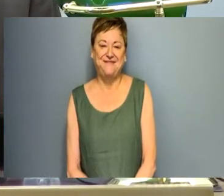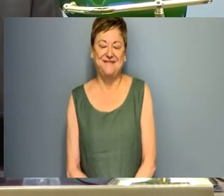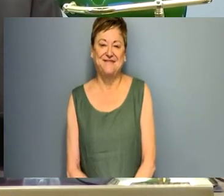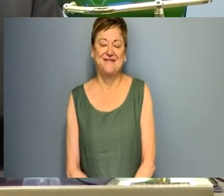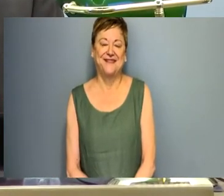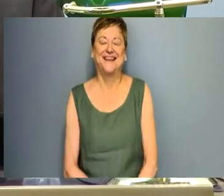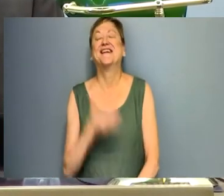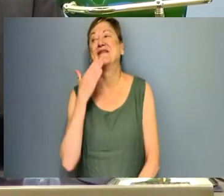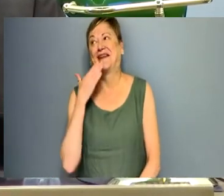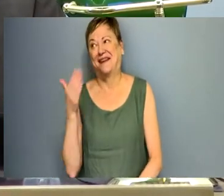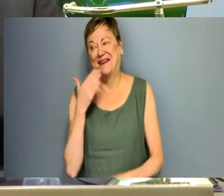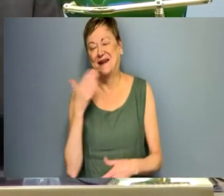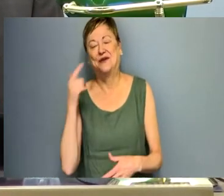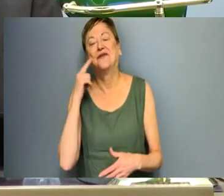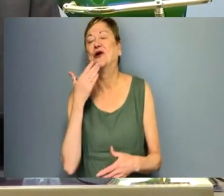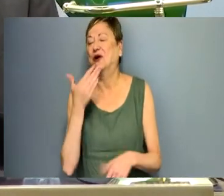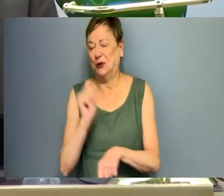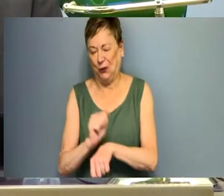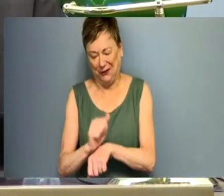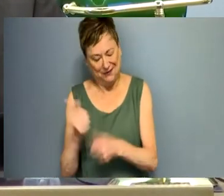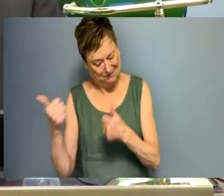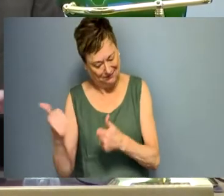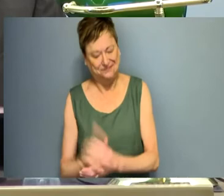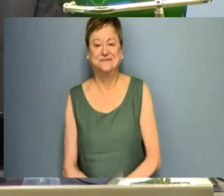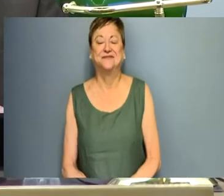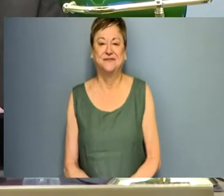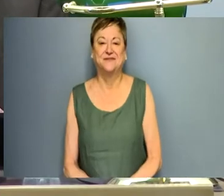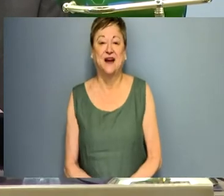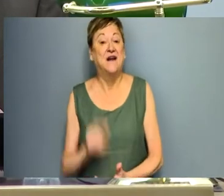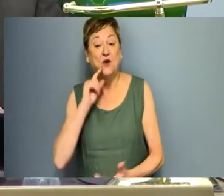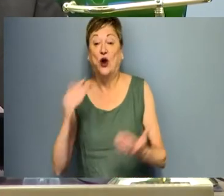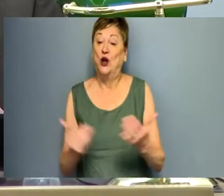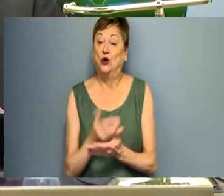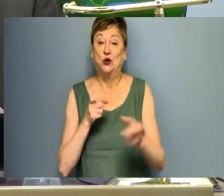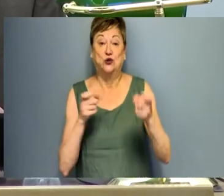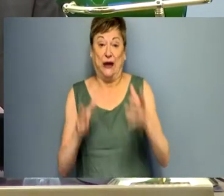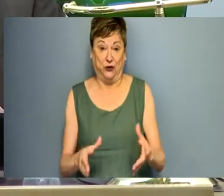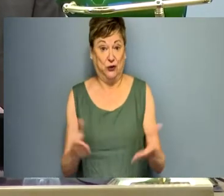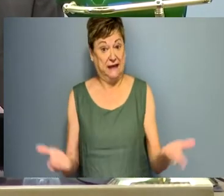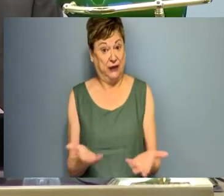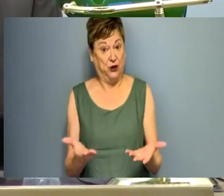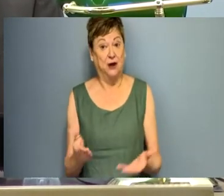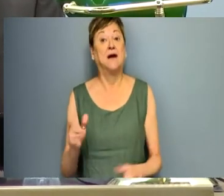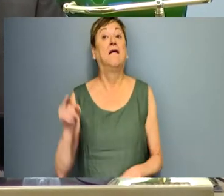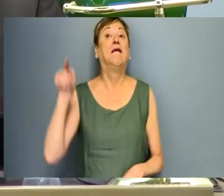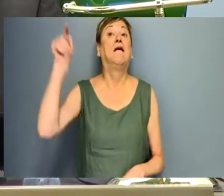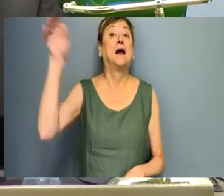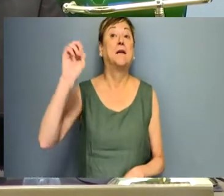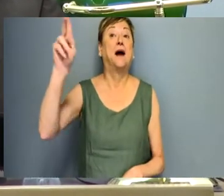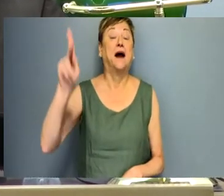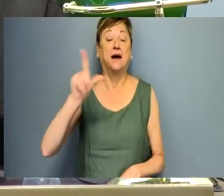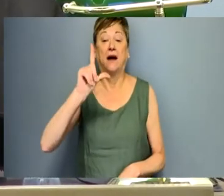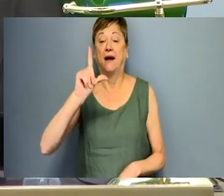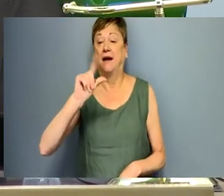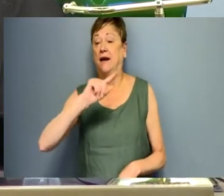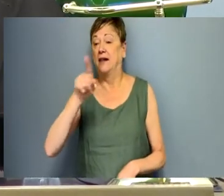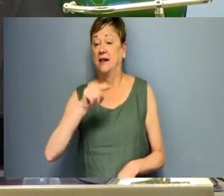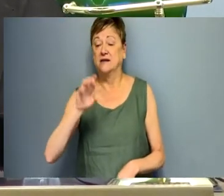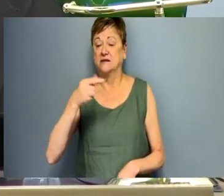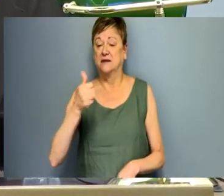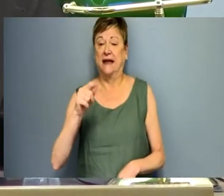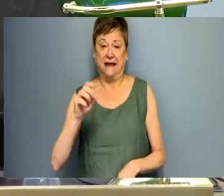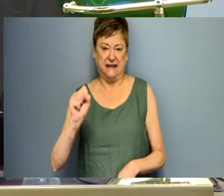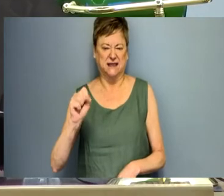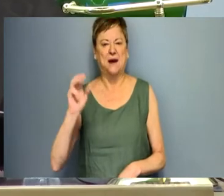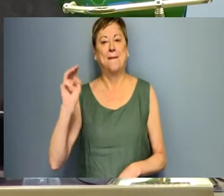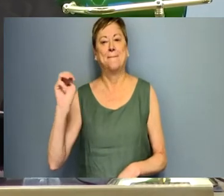But thank you, really, for your good work. And to the new director that's here in the back, Liz Gates, and as Margie said,